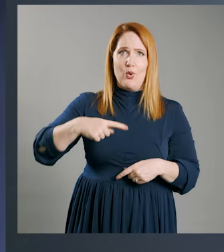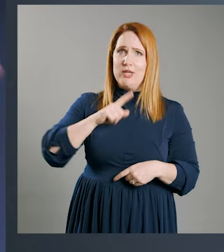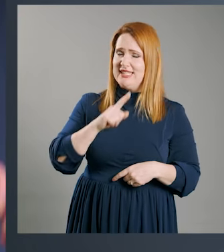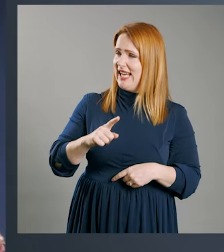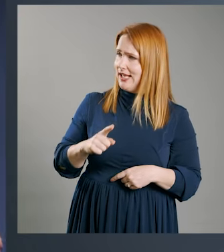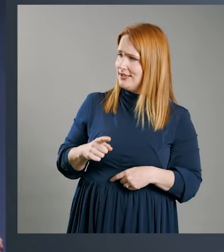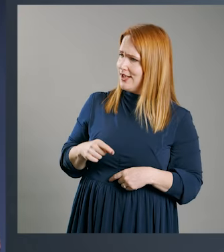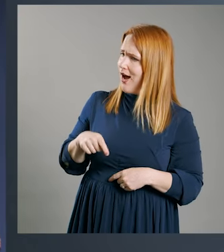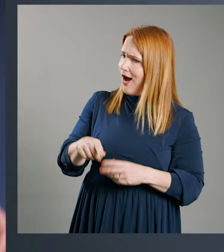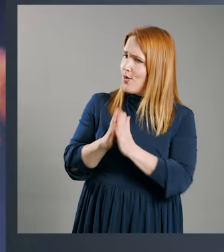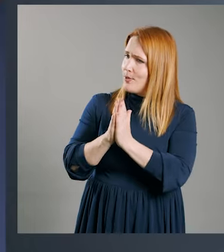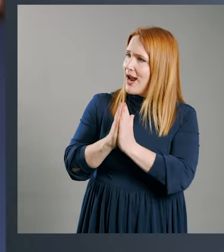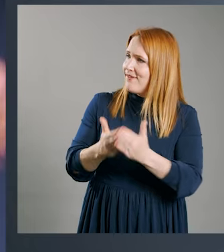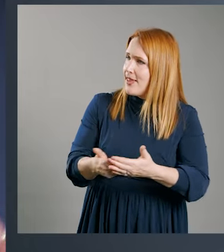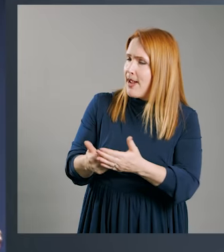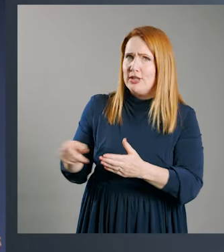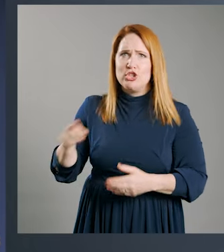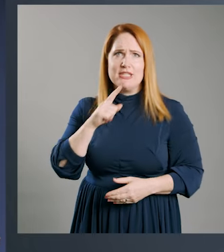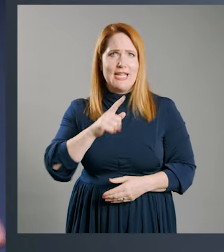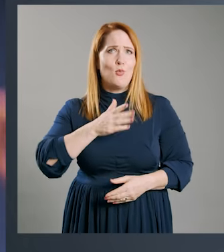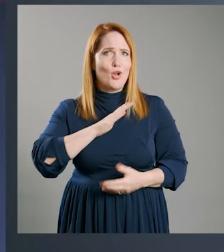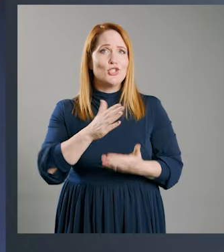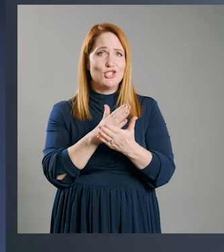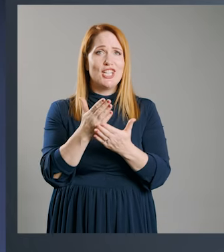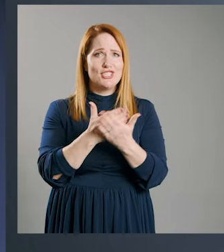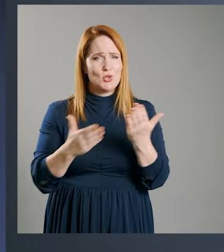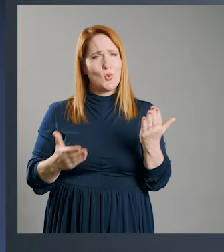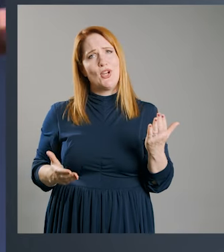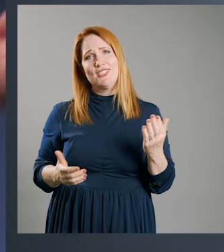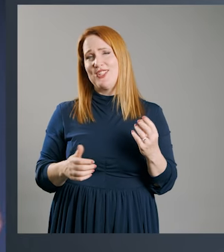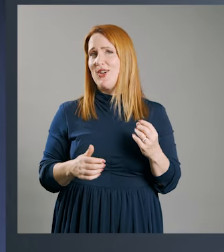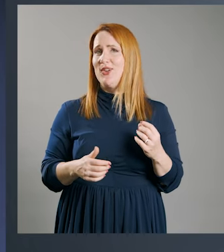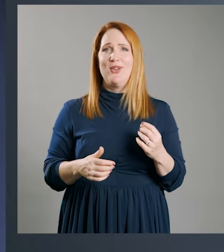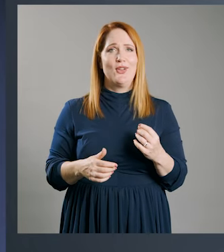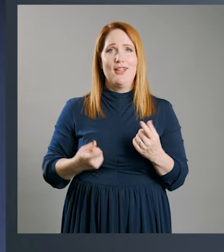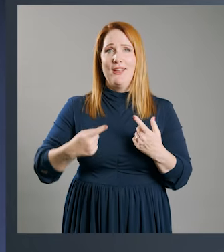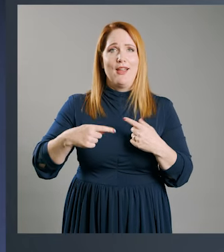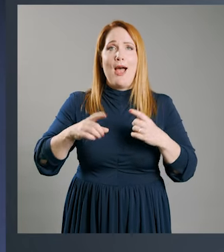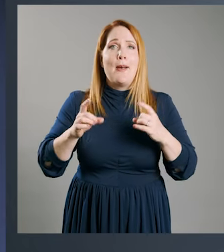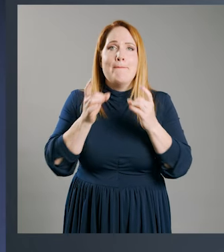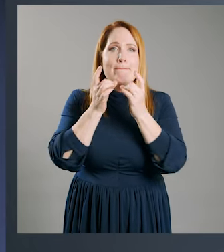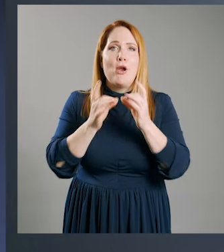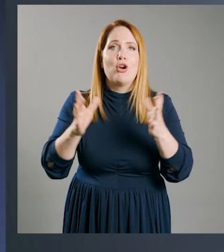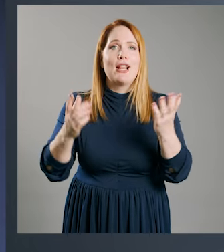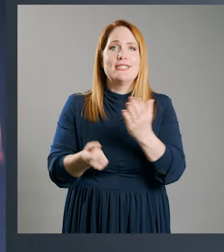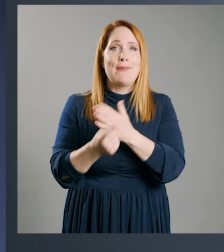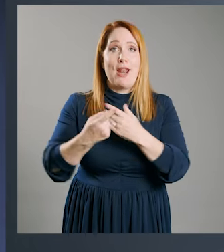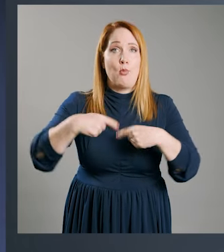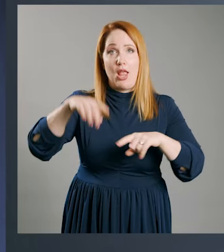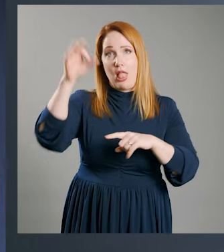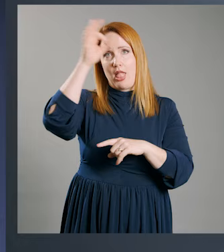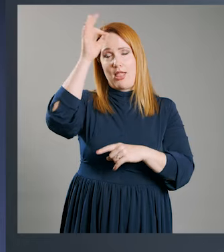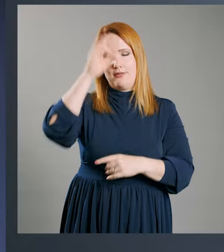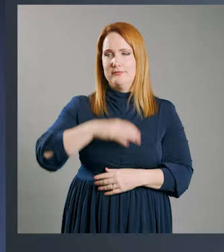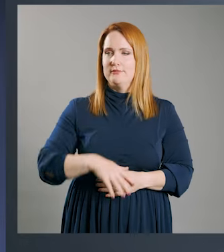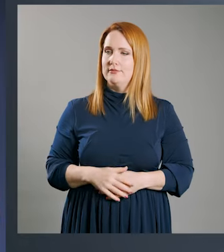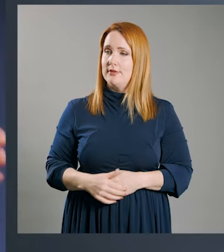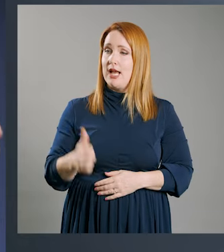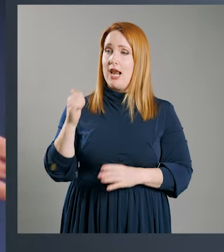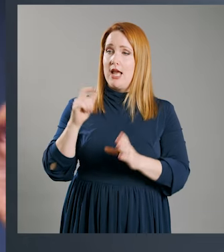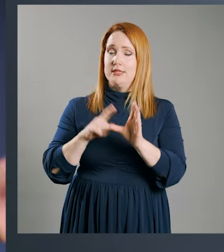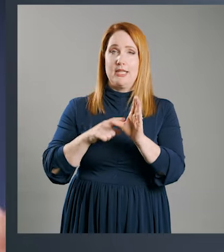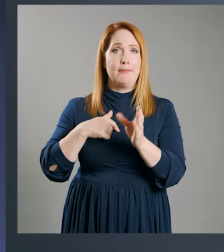And she said, I just want to share this testimony. How good is God? Like, these miracles happen and we often don't know anything about it. I had a healing